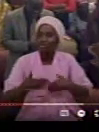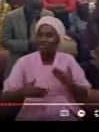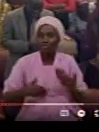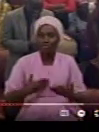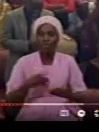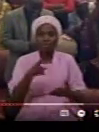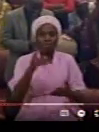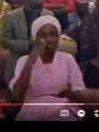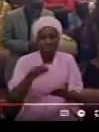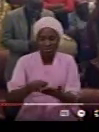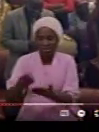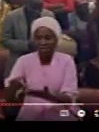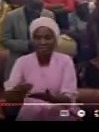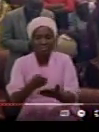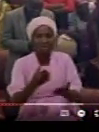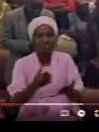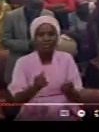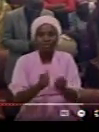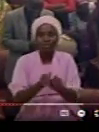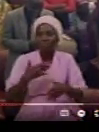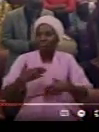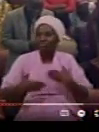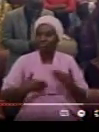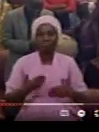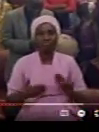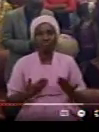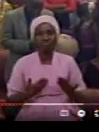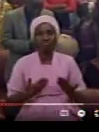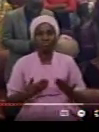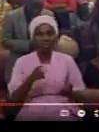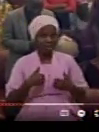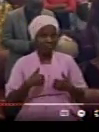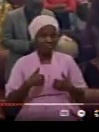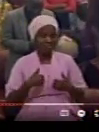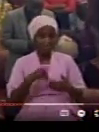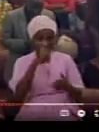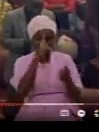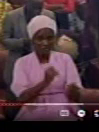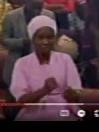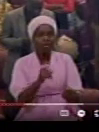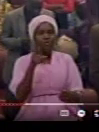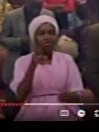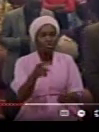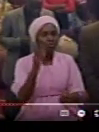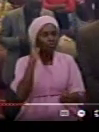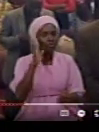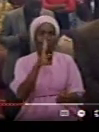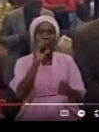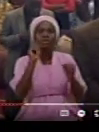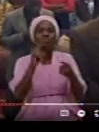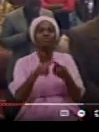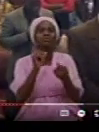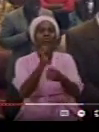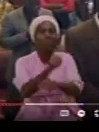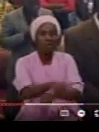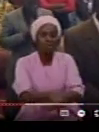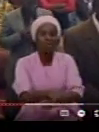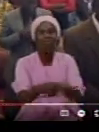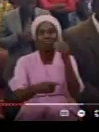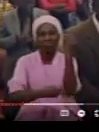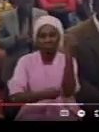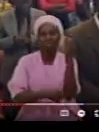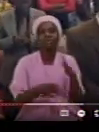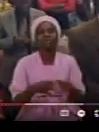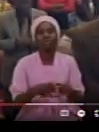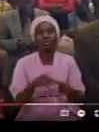You'll give happily. You have faith, you'll overcome temptation. You overcome